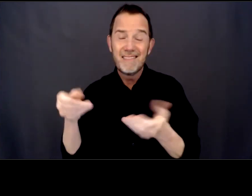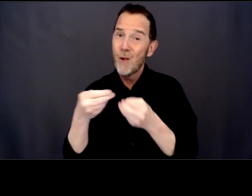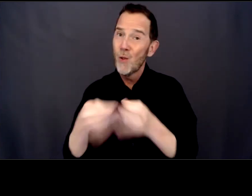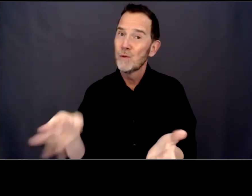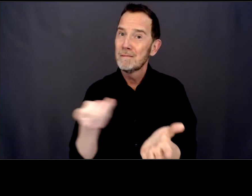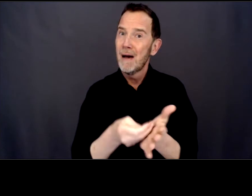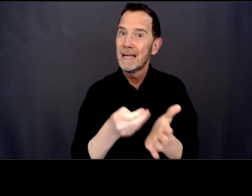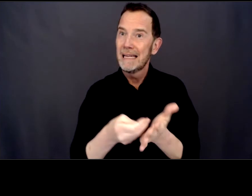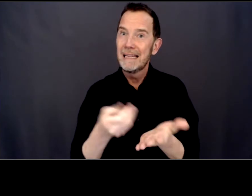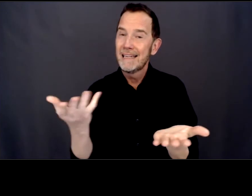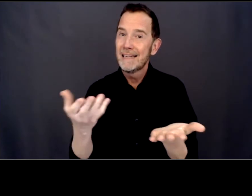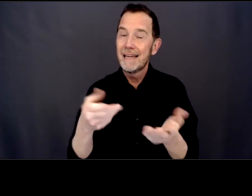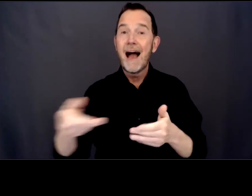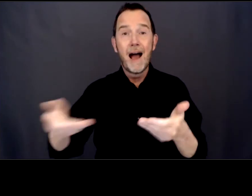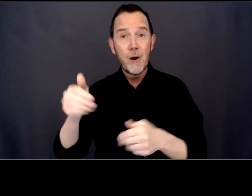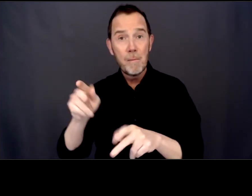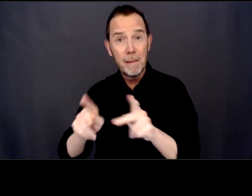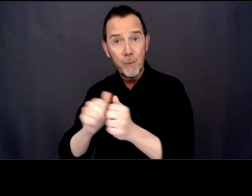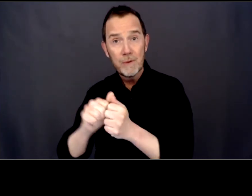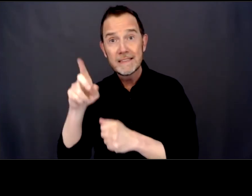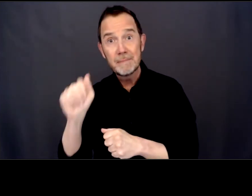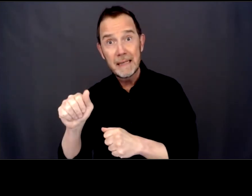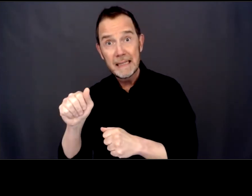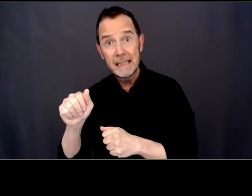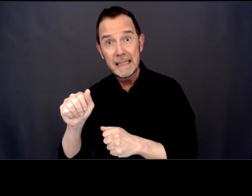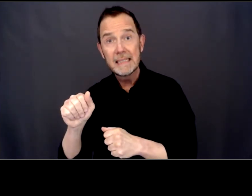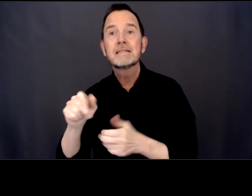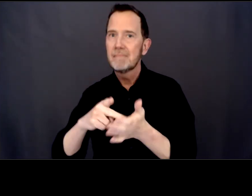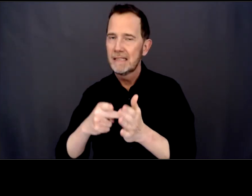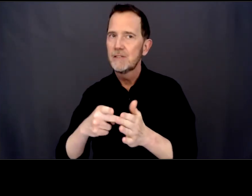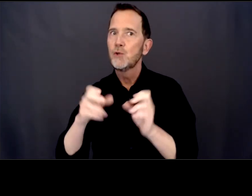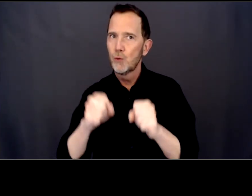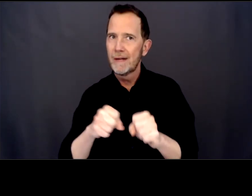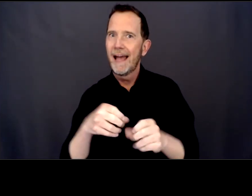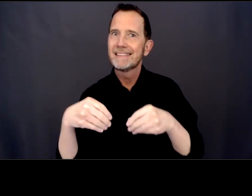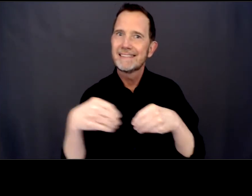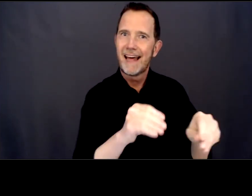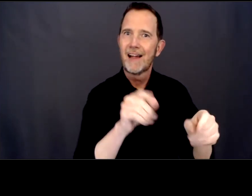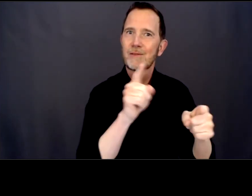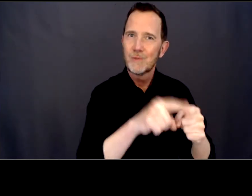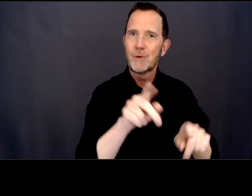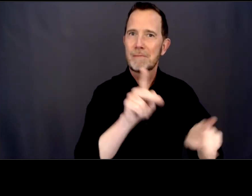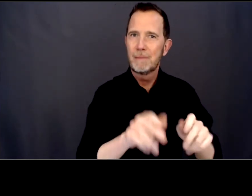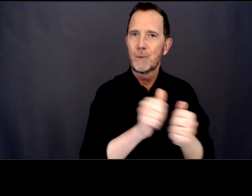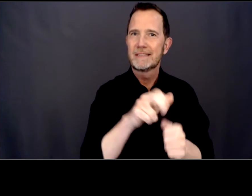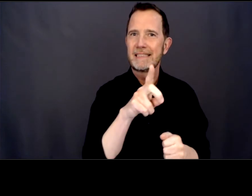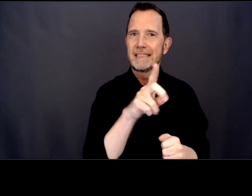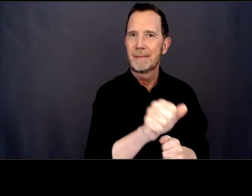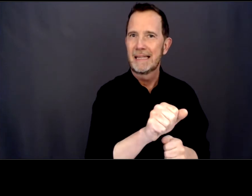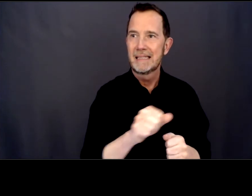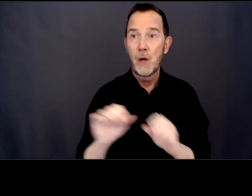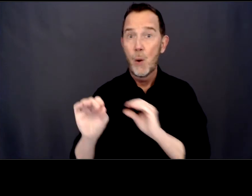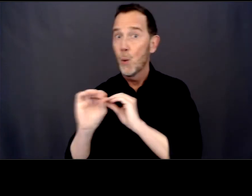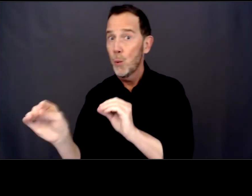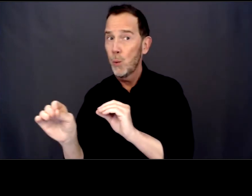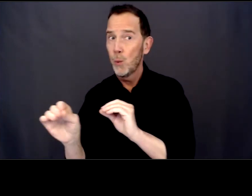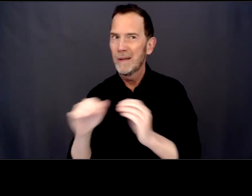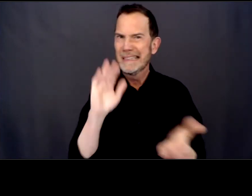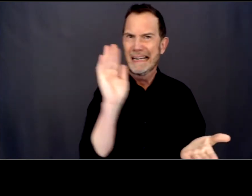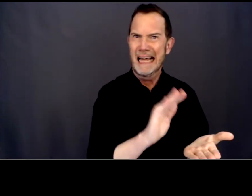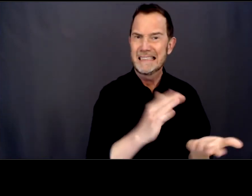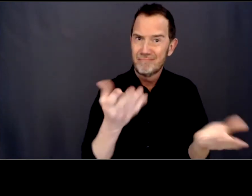factors that interplay with each other. That's why I find the data that Michelle has analyzed so interesting. Thank you